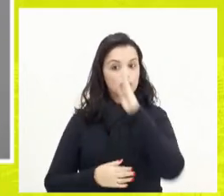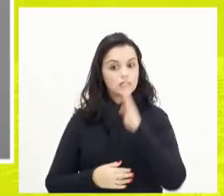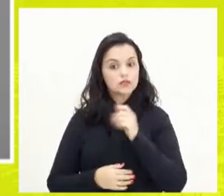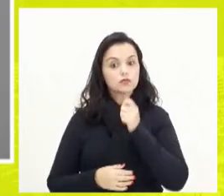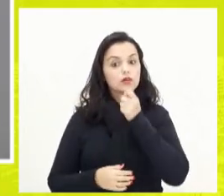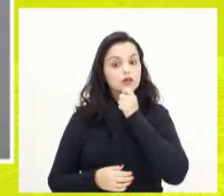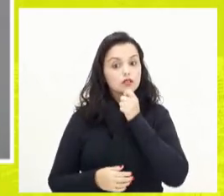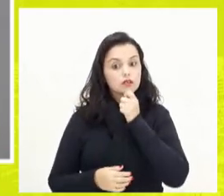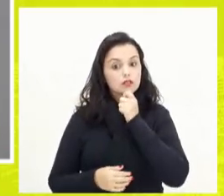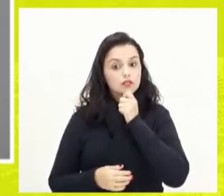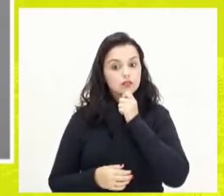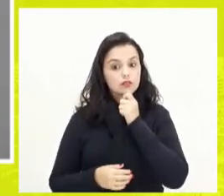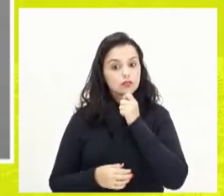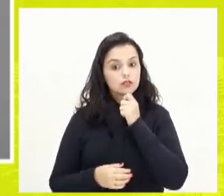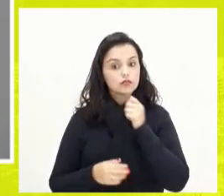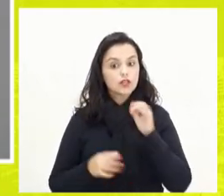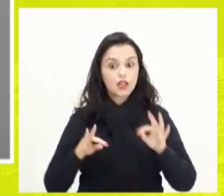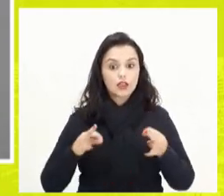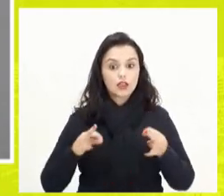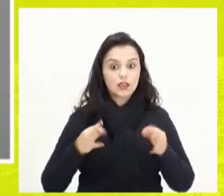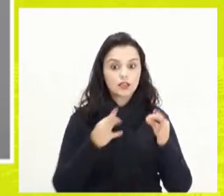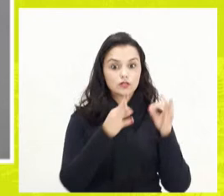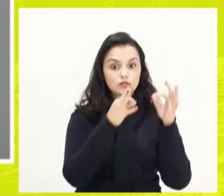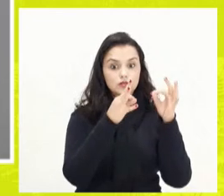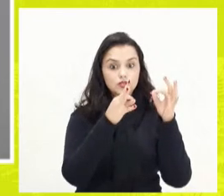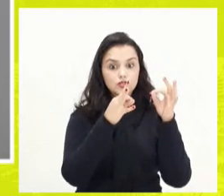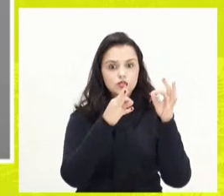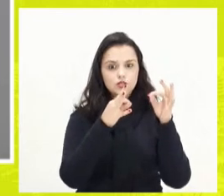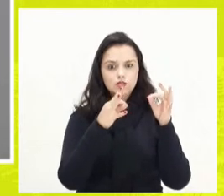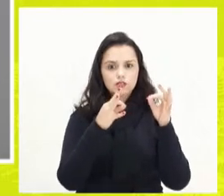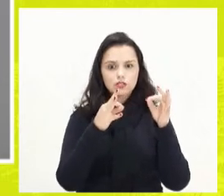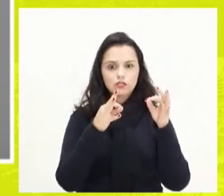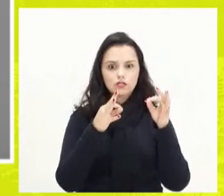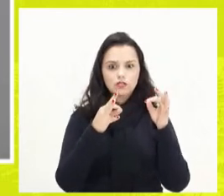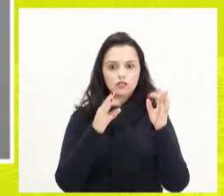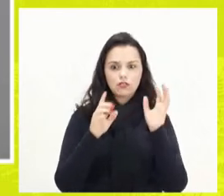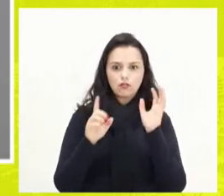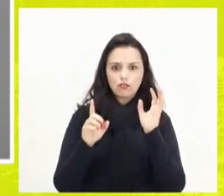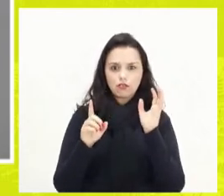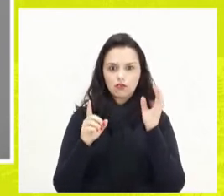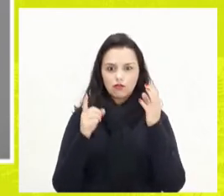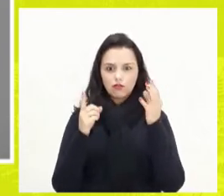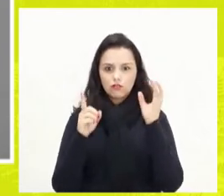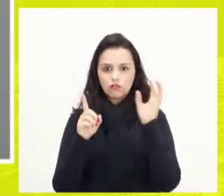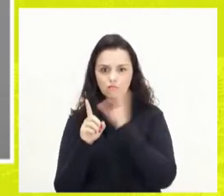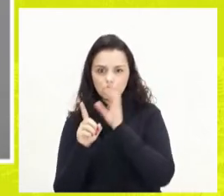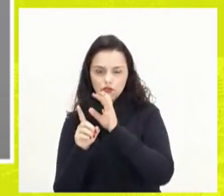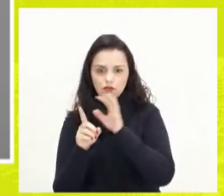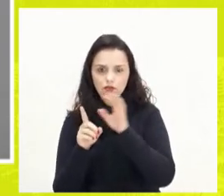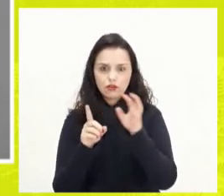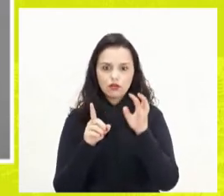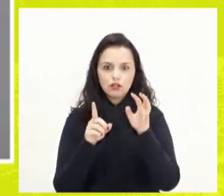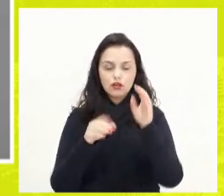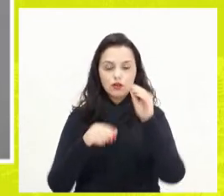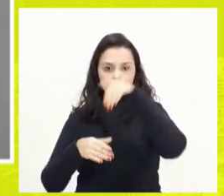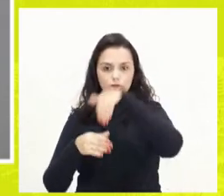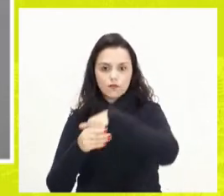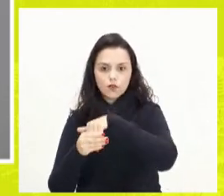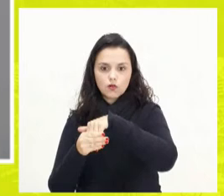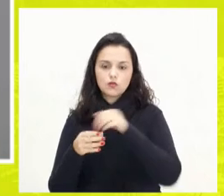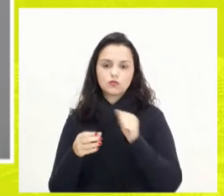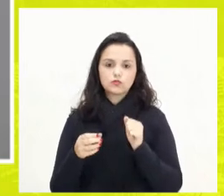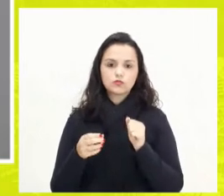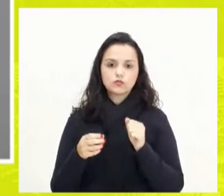mexican one we haven't seen the technology happening so much you know for for vote